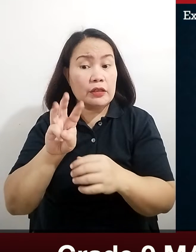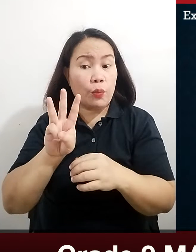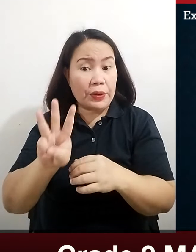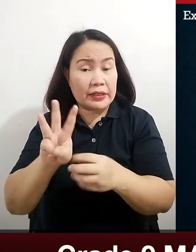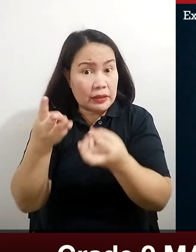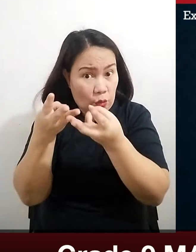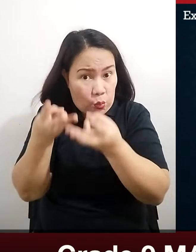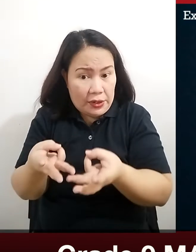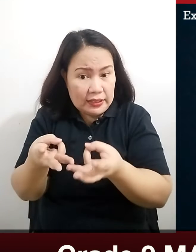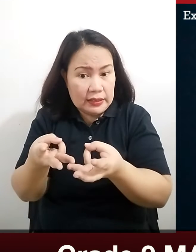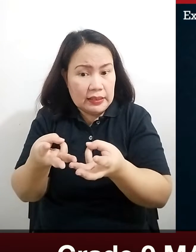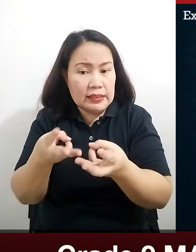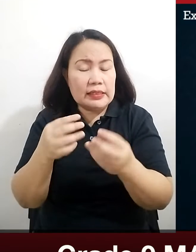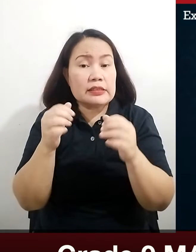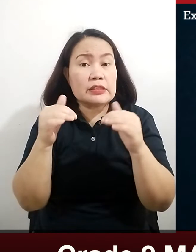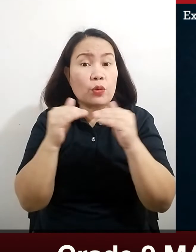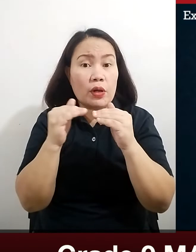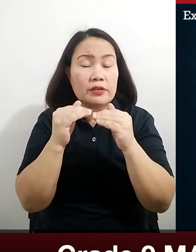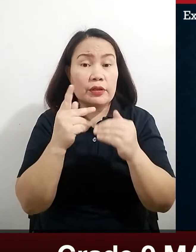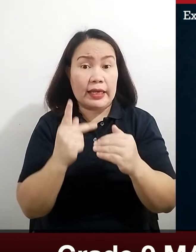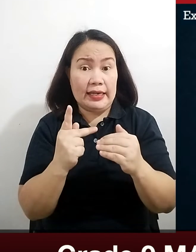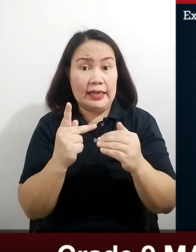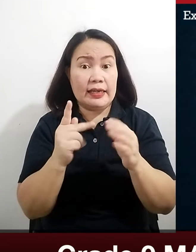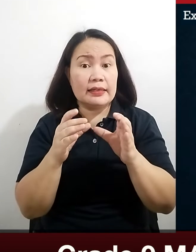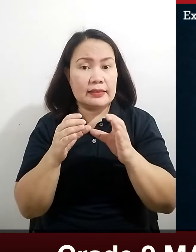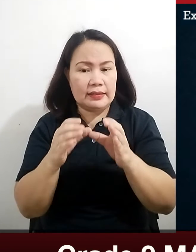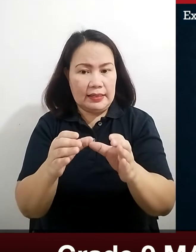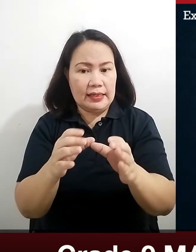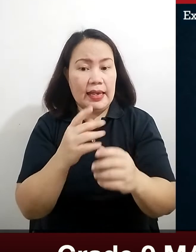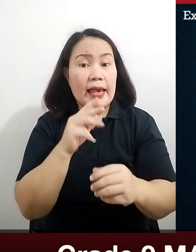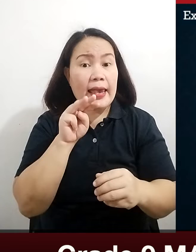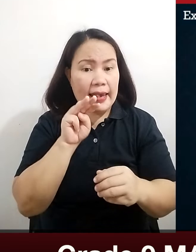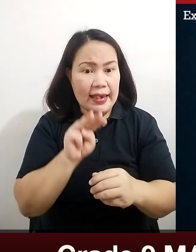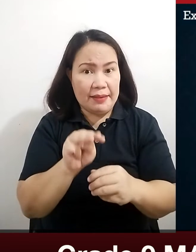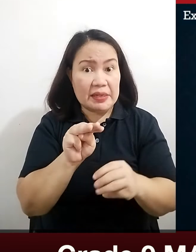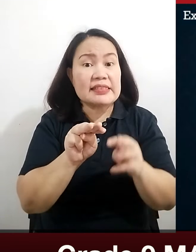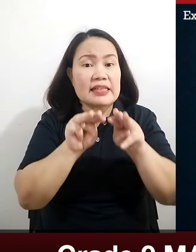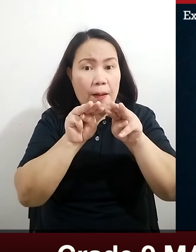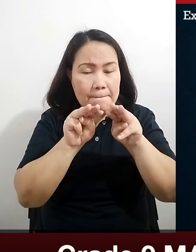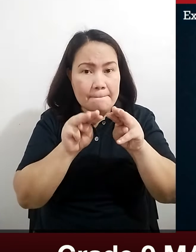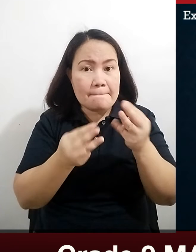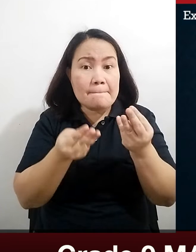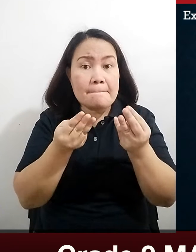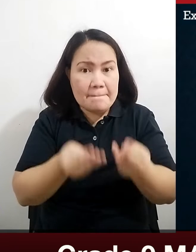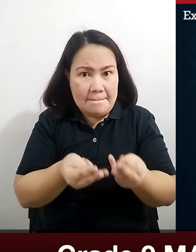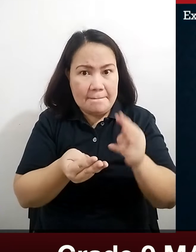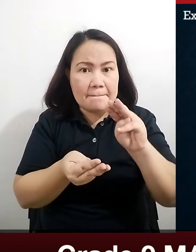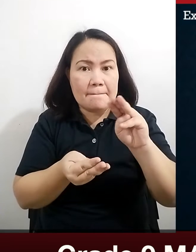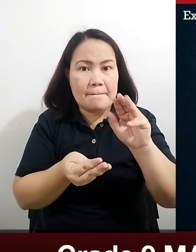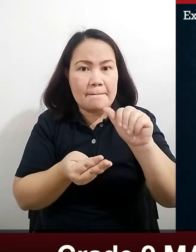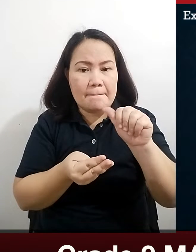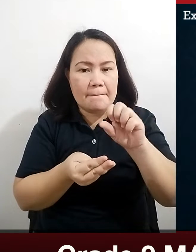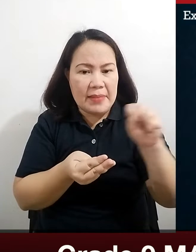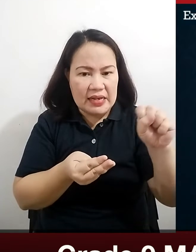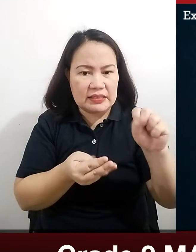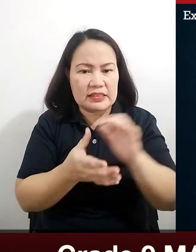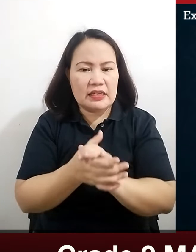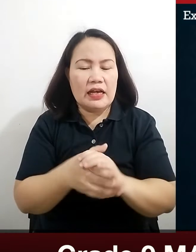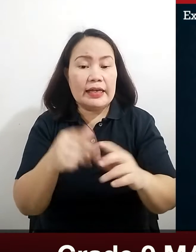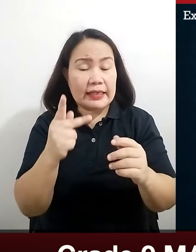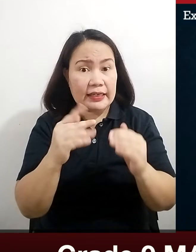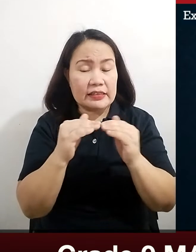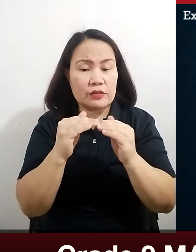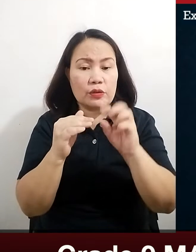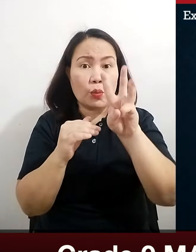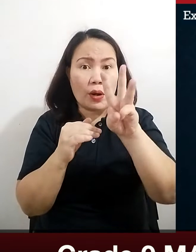is equal to Km. So where K is equal to W over M. And for letter C, the